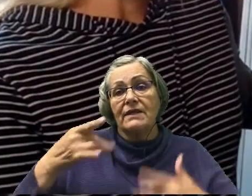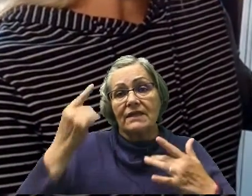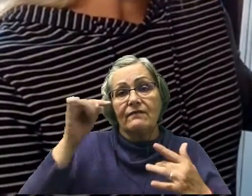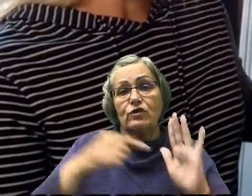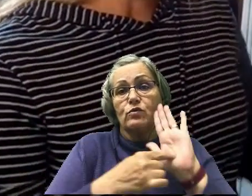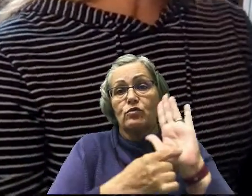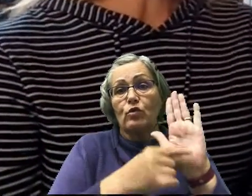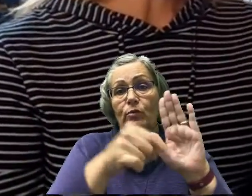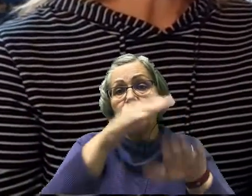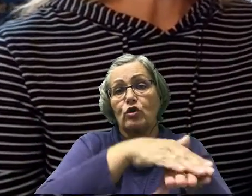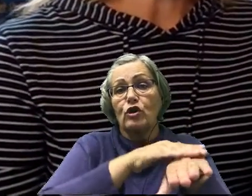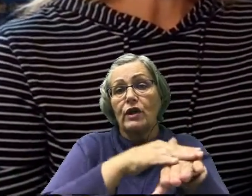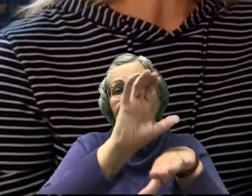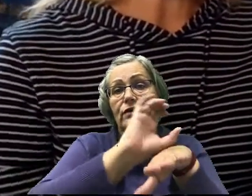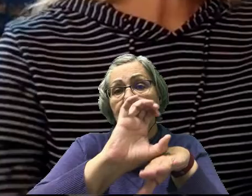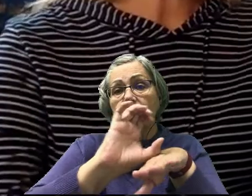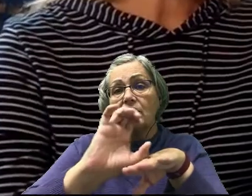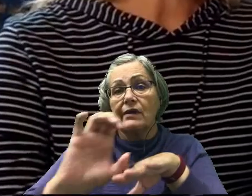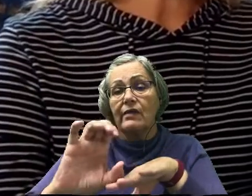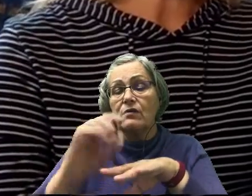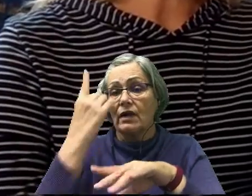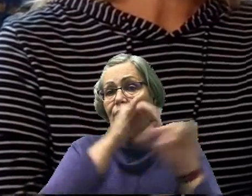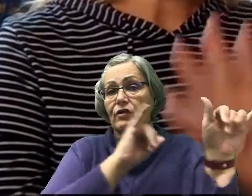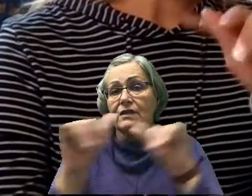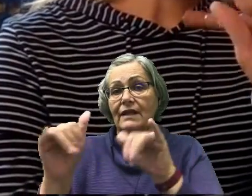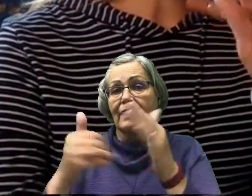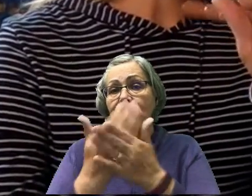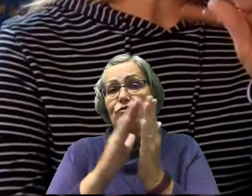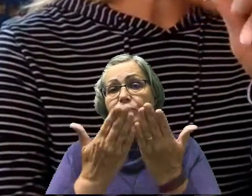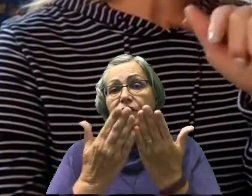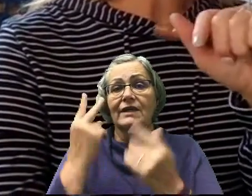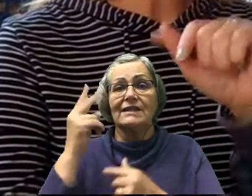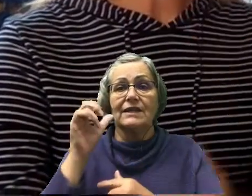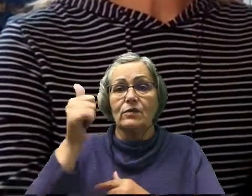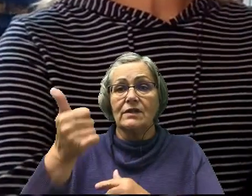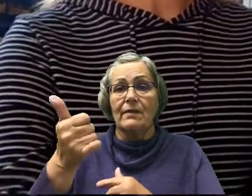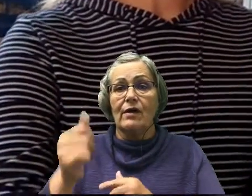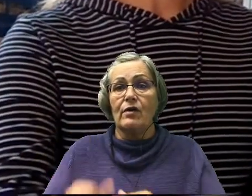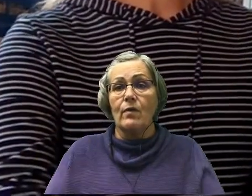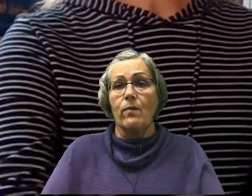to show me what your fall cover looks like of your new book. We'll see you tomorrow.